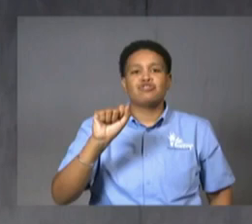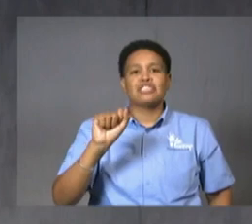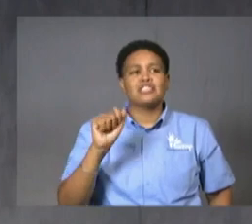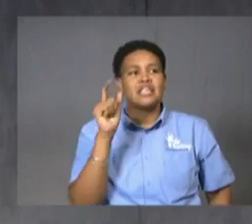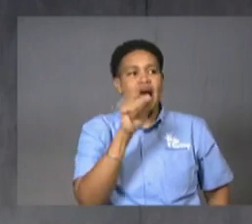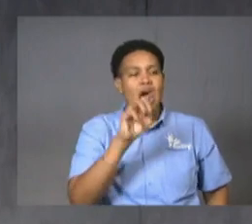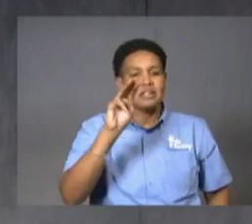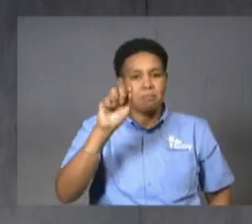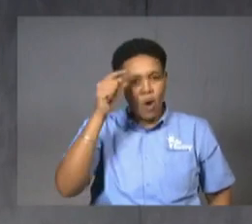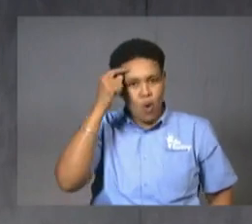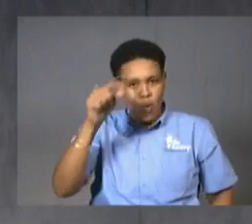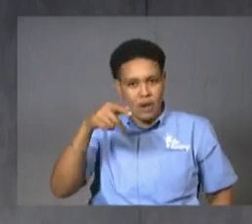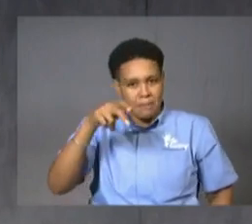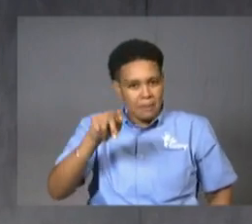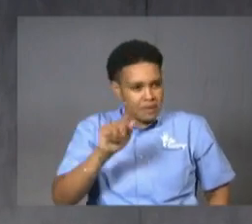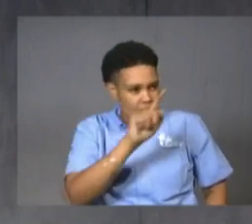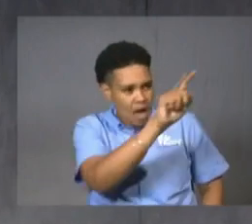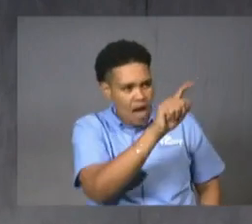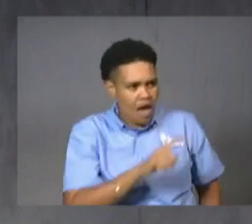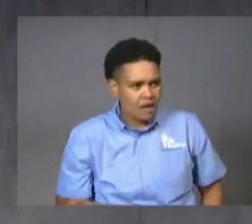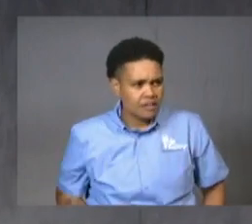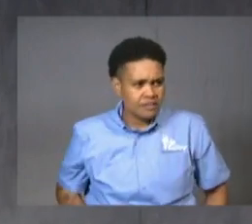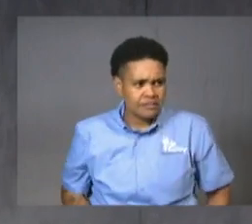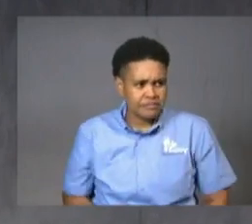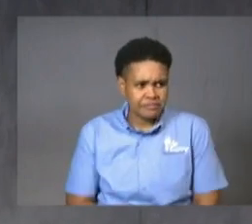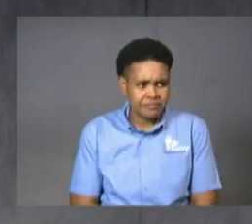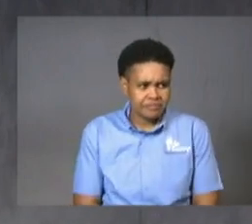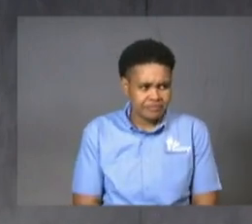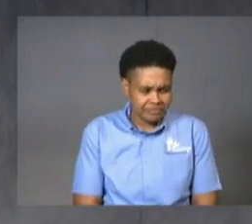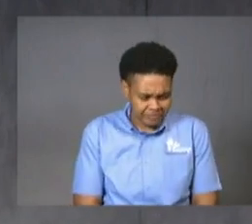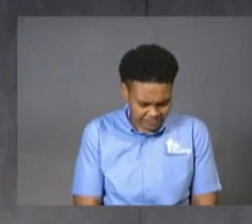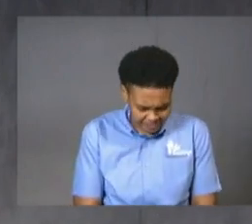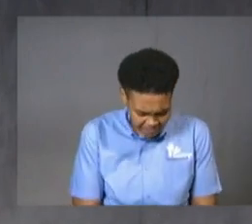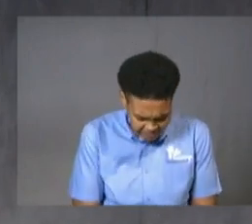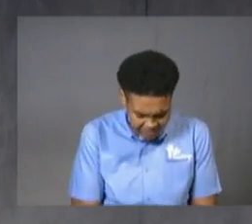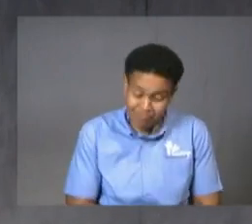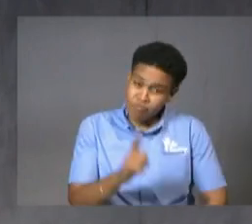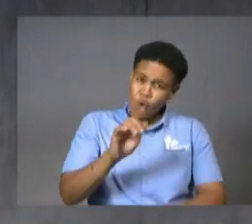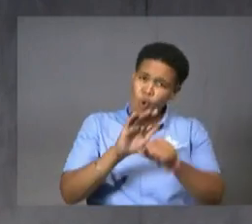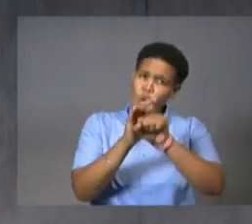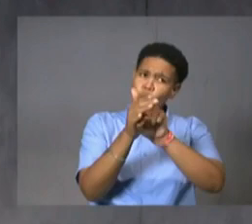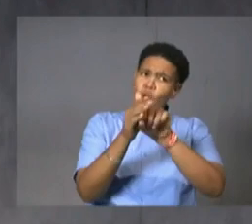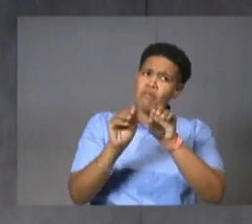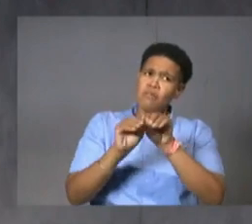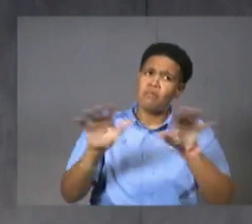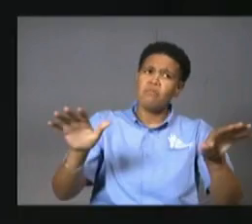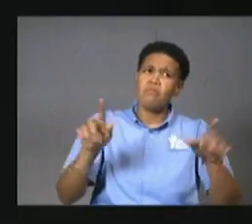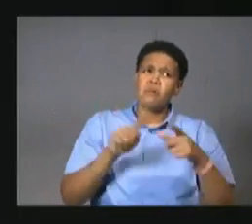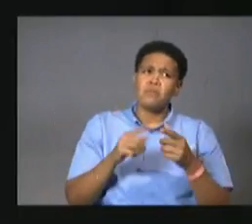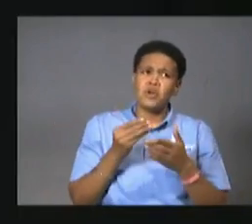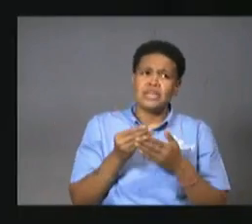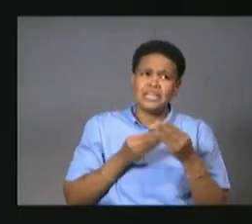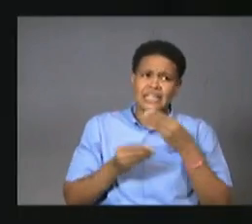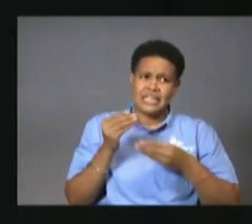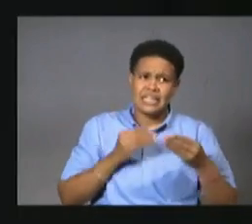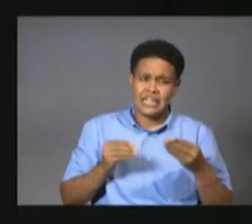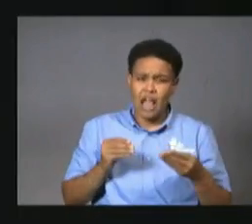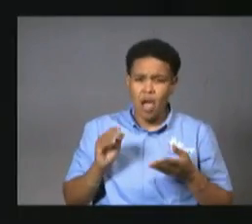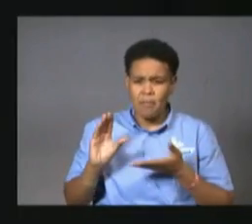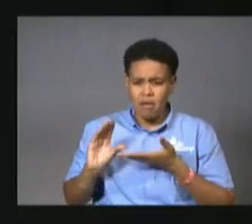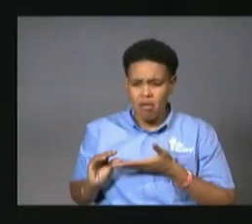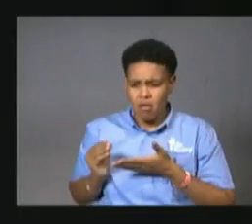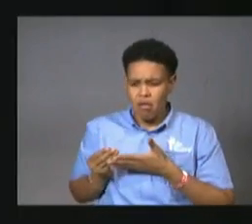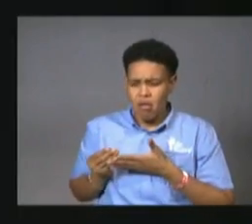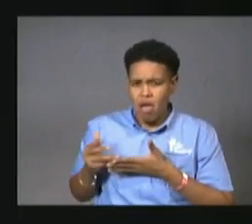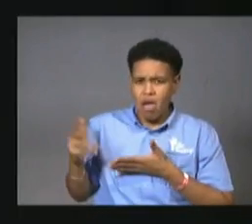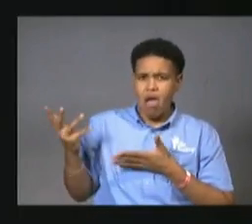the PNP. Mr. Golding, given the COVID-19 pandemic and the accompanying economic recession, it may be difficult